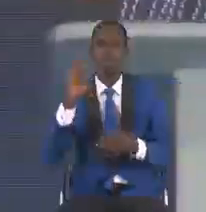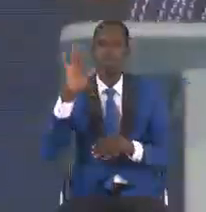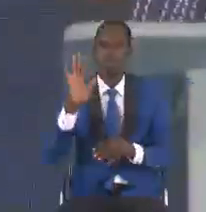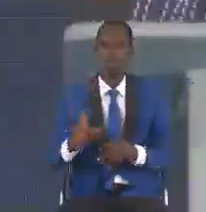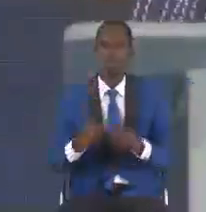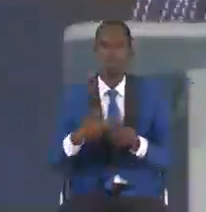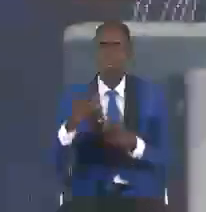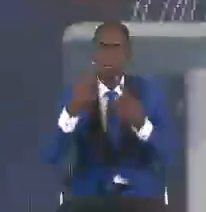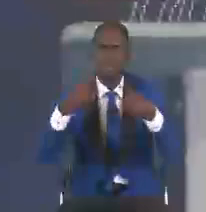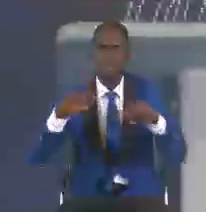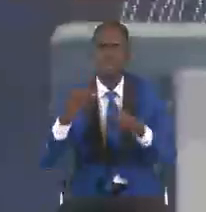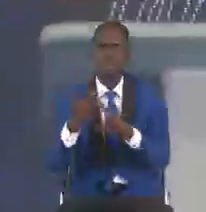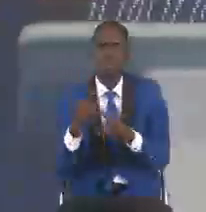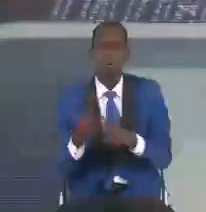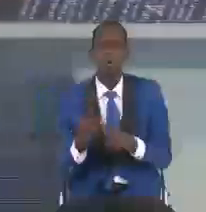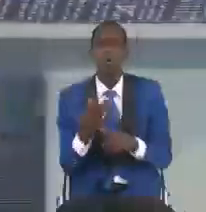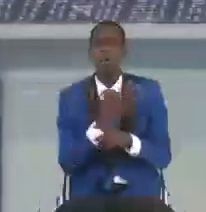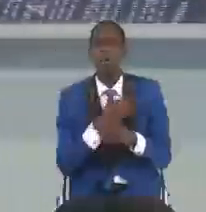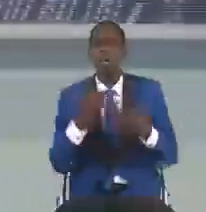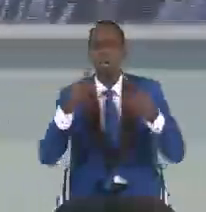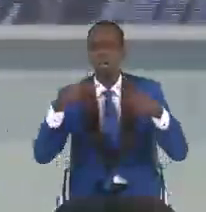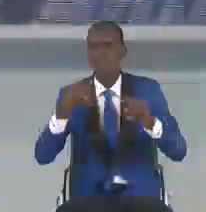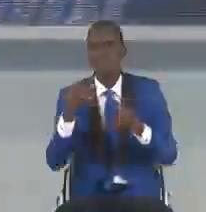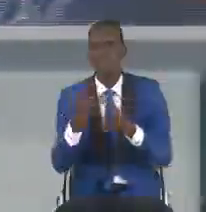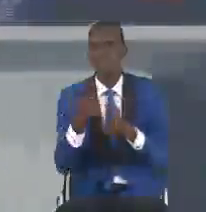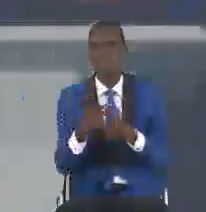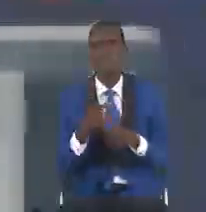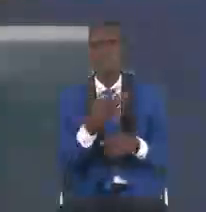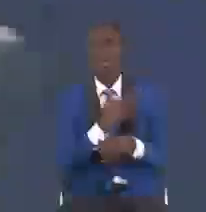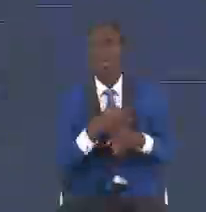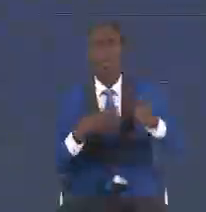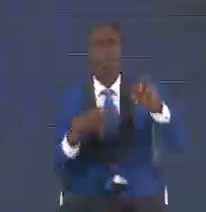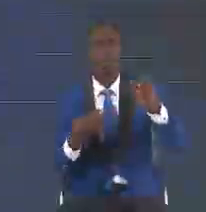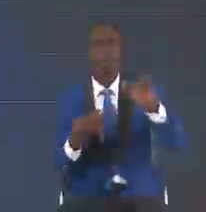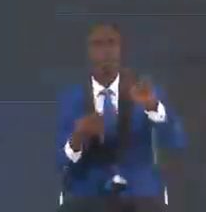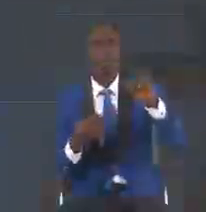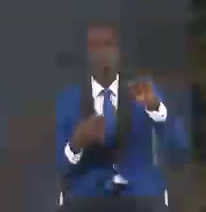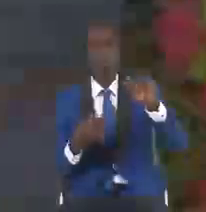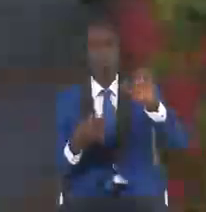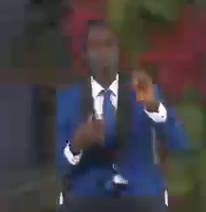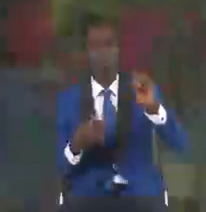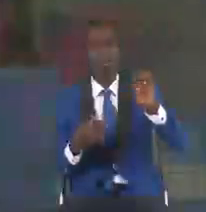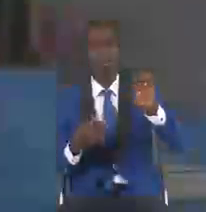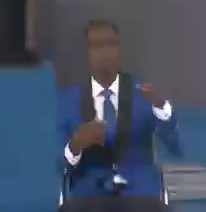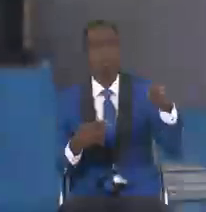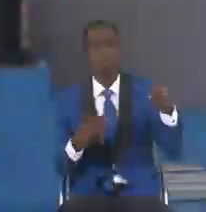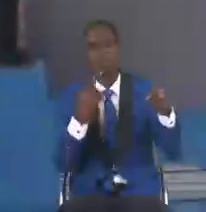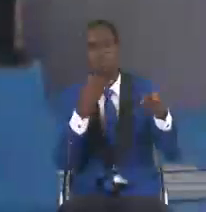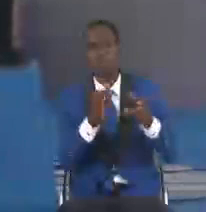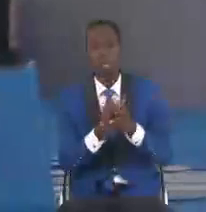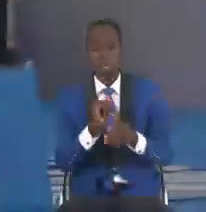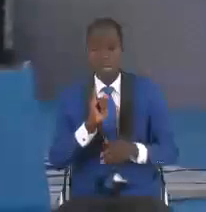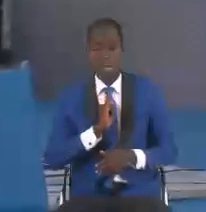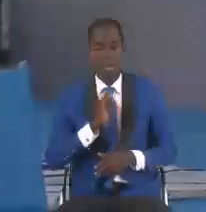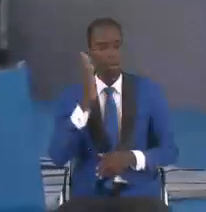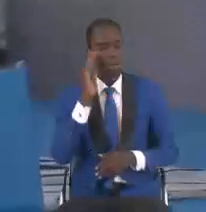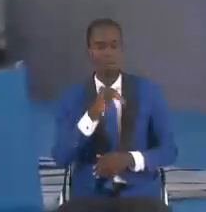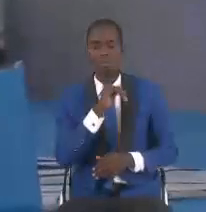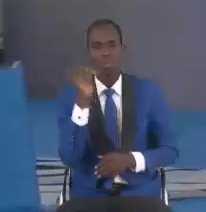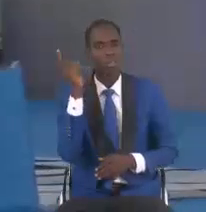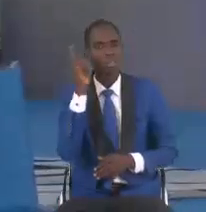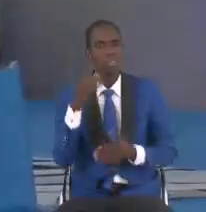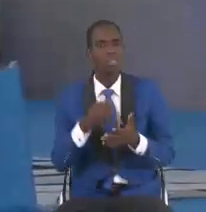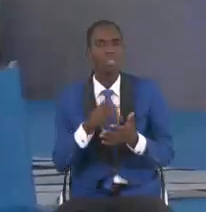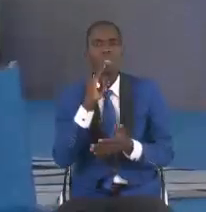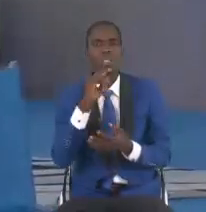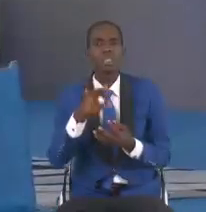the proclaimers of the word, and Manasseh said, I will not listen. It's the spirit that had been going